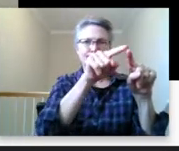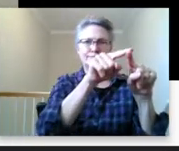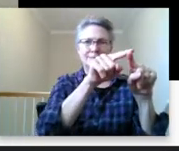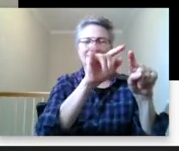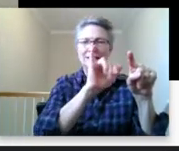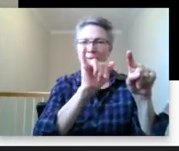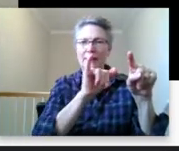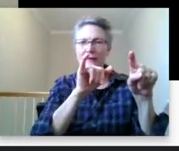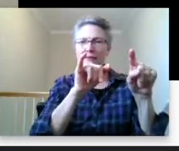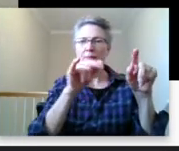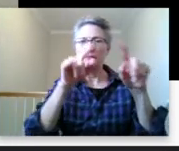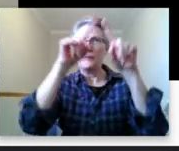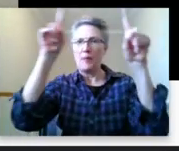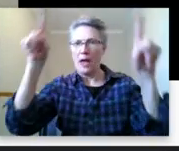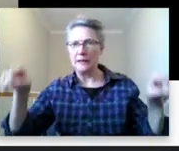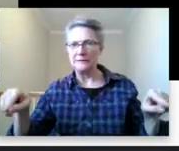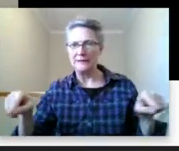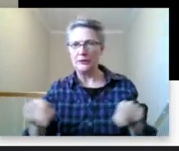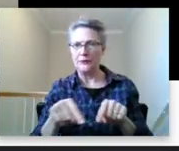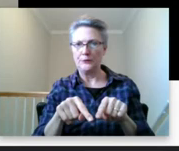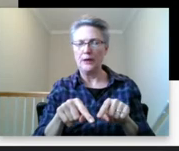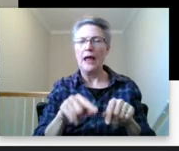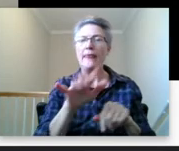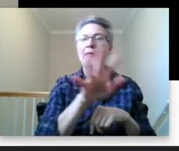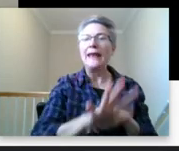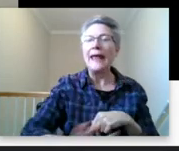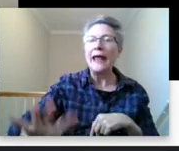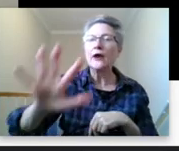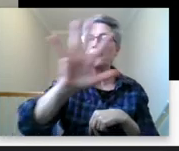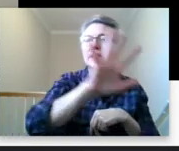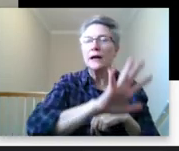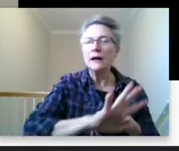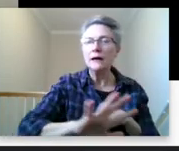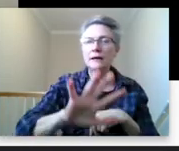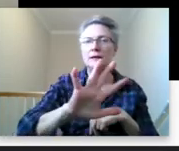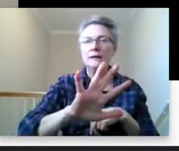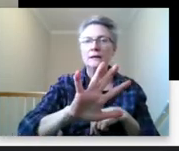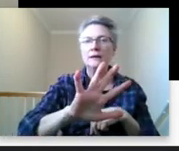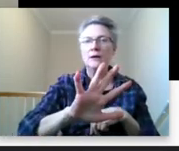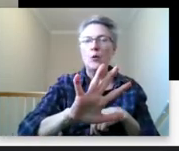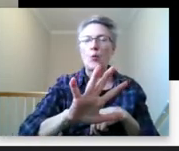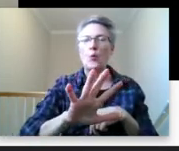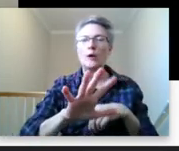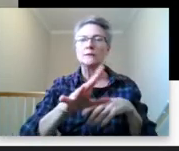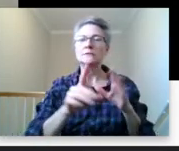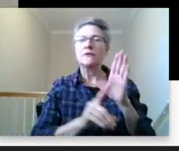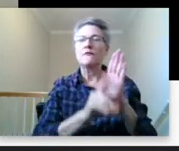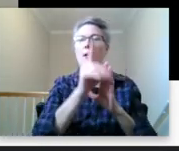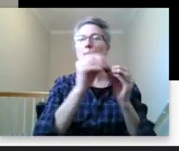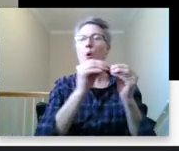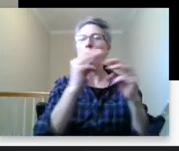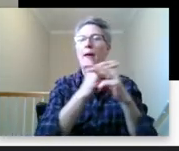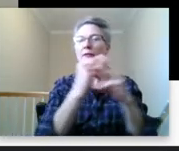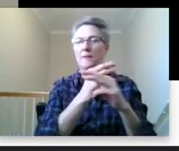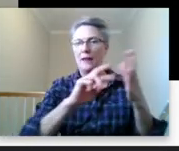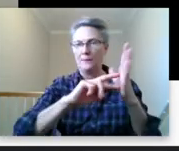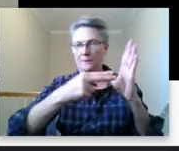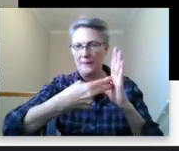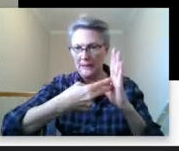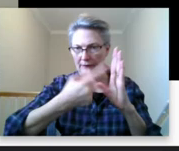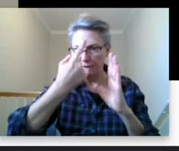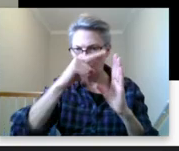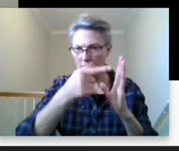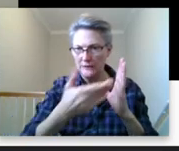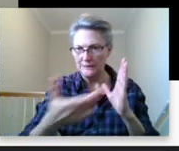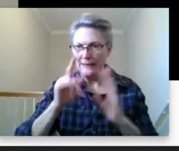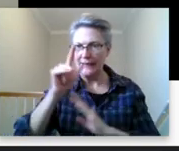right? And then area, we're going to develop a more mathematical definition for this one a little